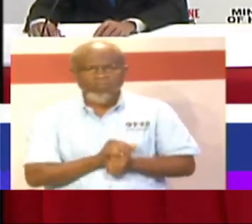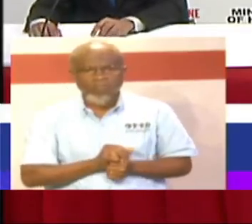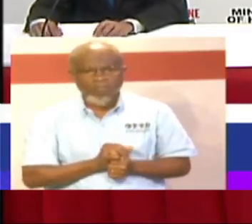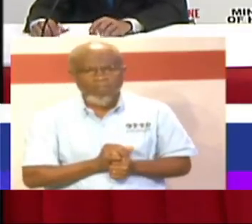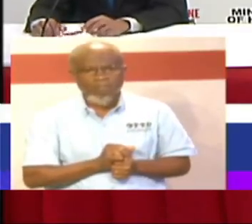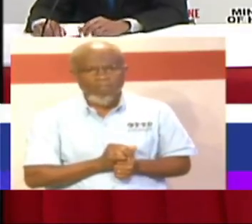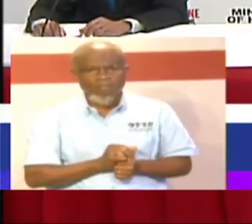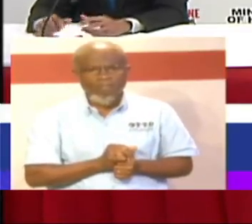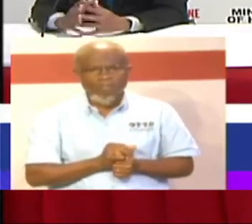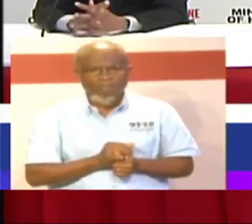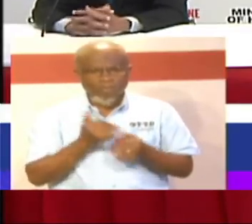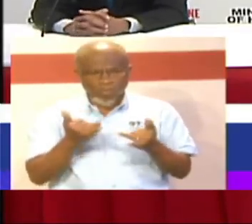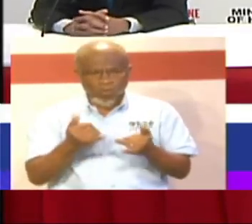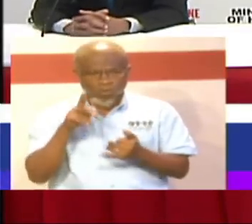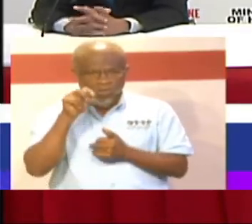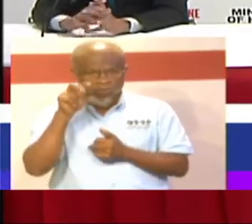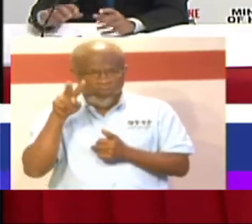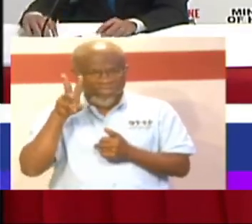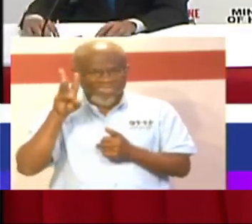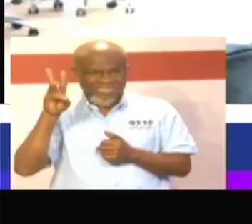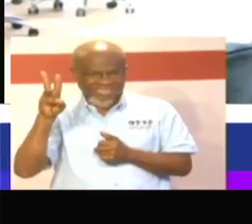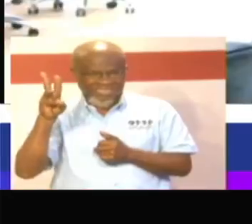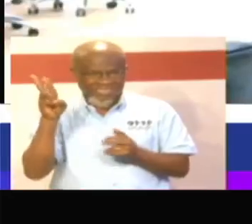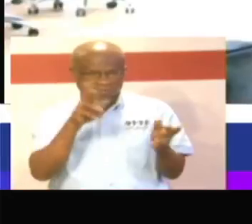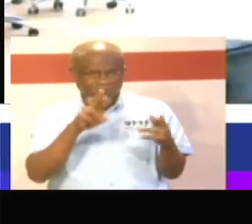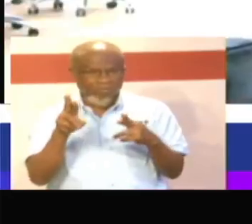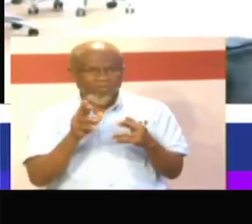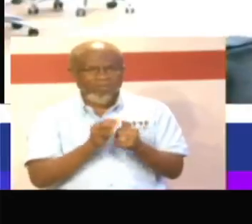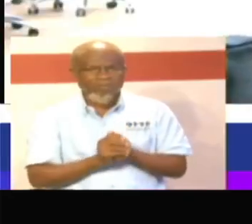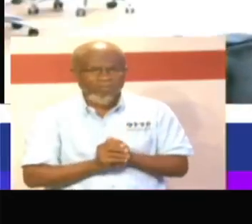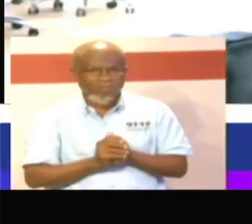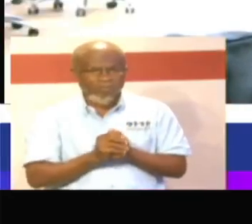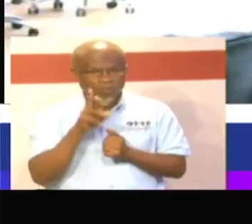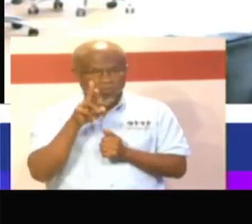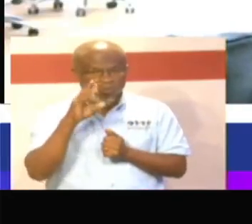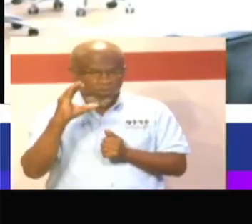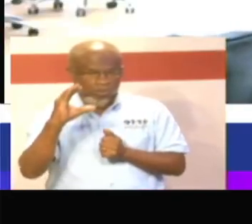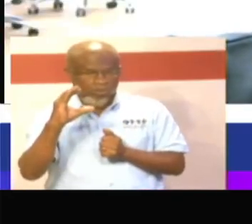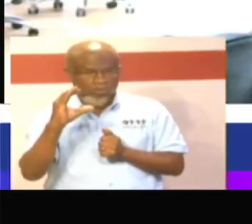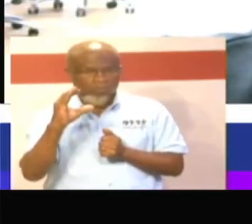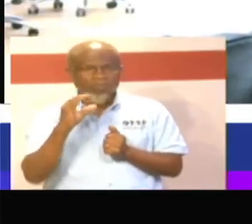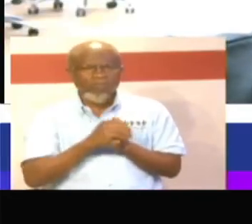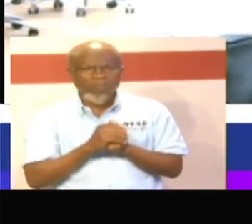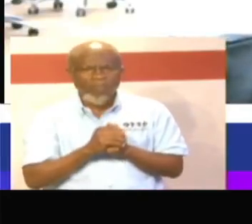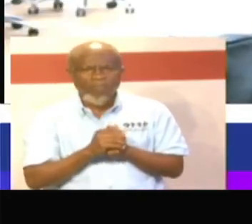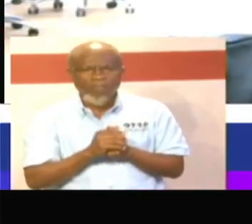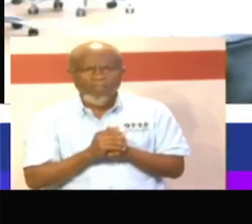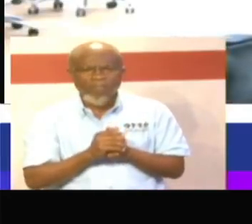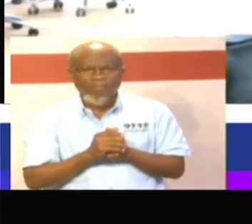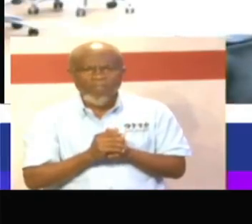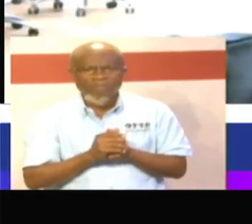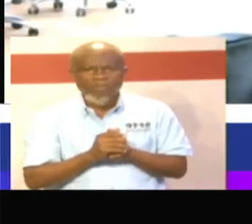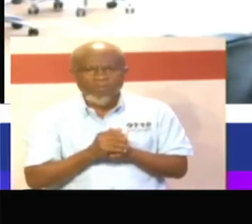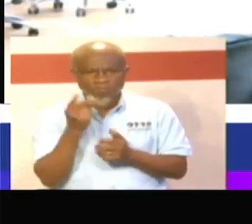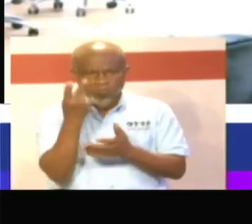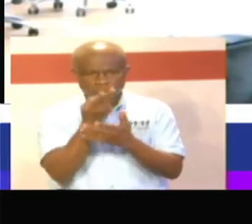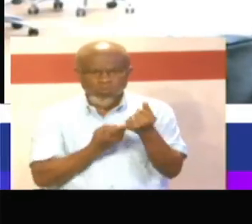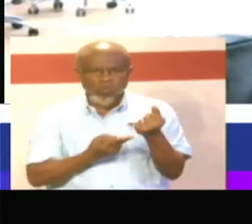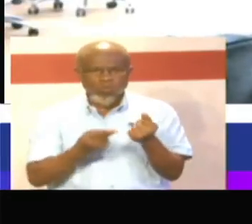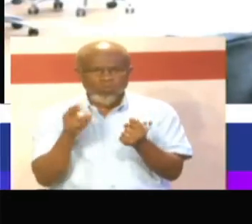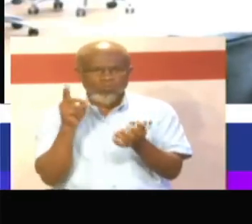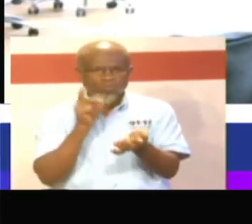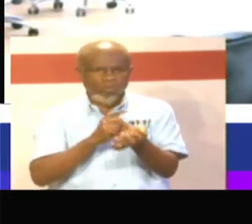two questions. Good morning. Good morning, Renessa Cutting, TV6 News. Both of my questions are for Dr.